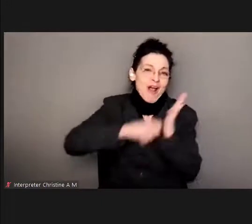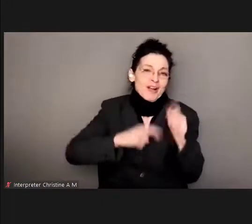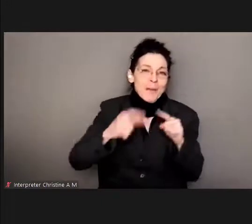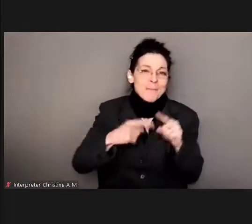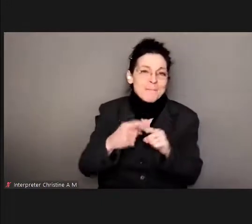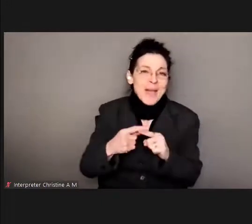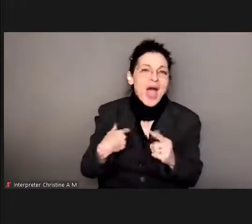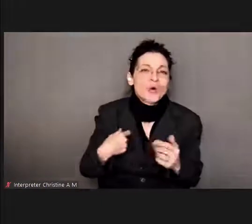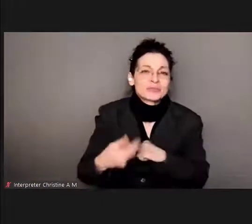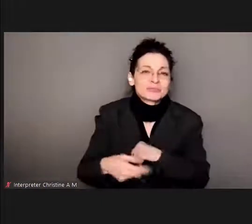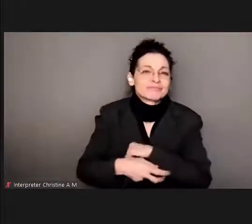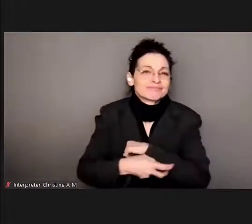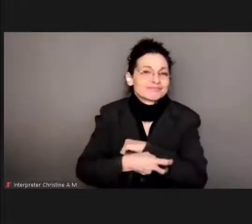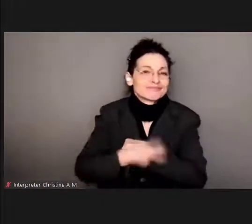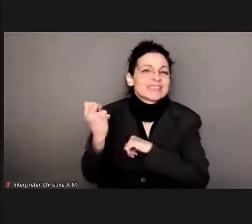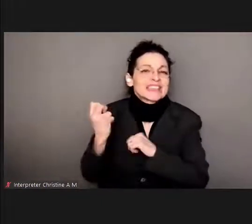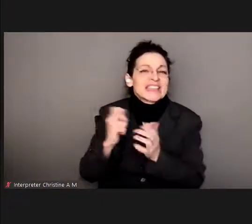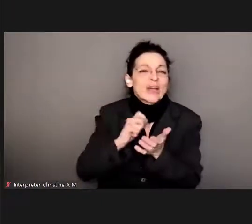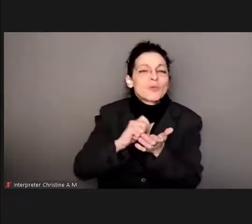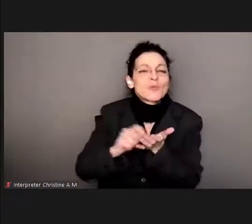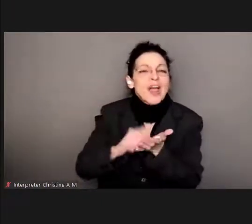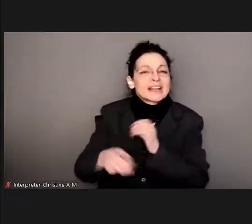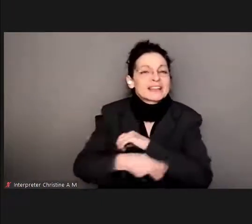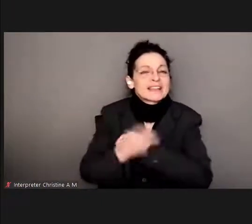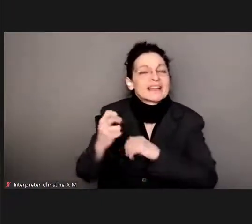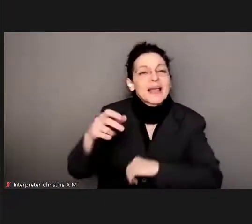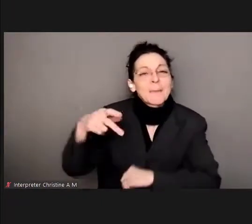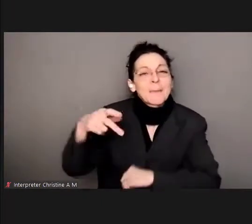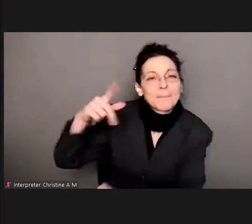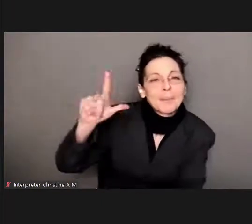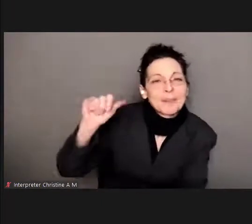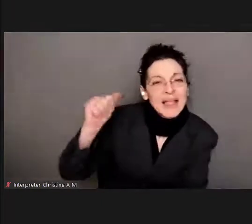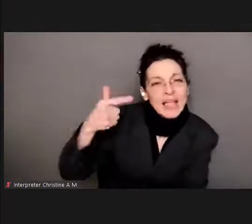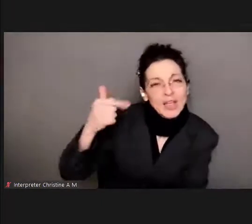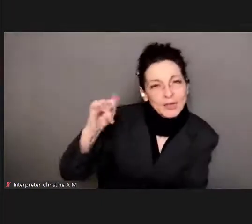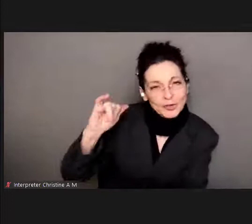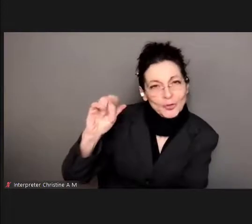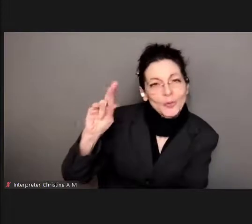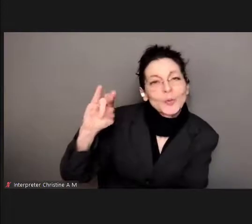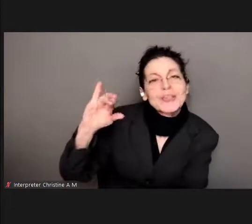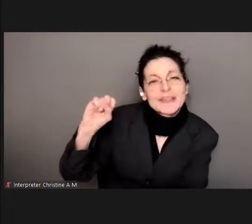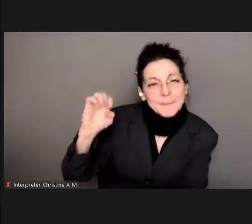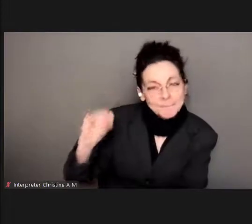And one of the things that interests me most about the question of plagiarism as it's discussed,